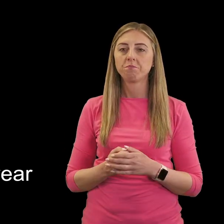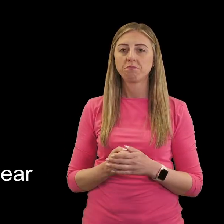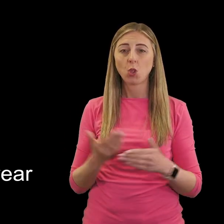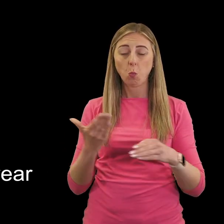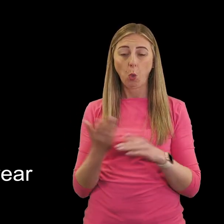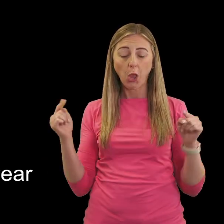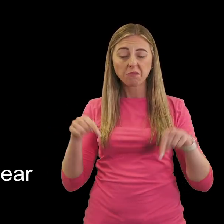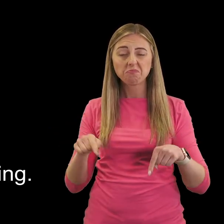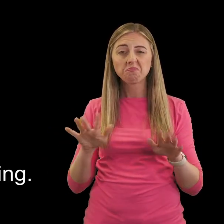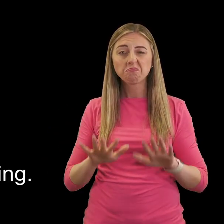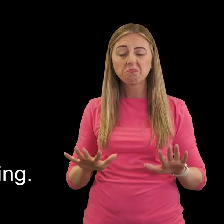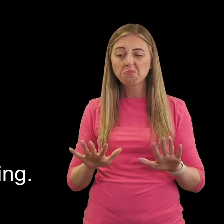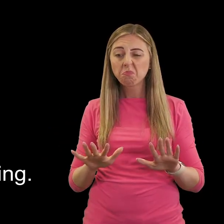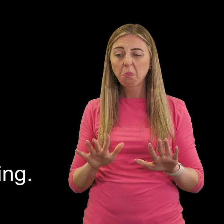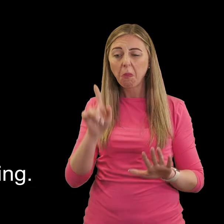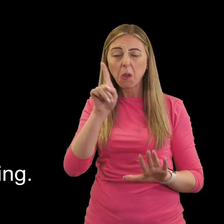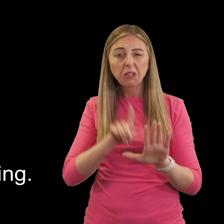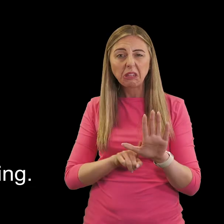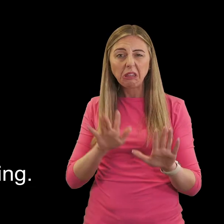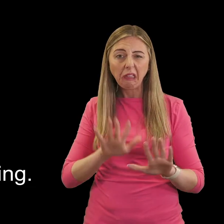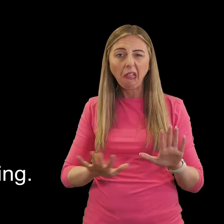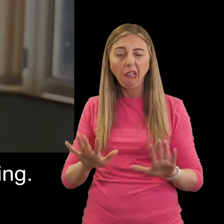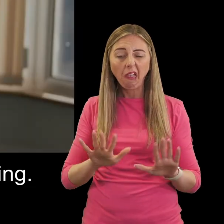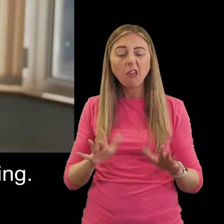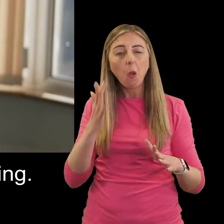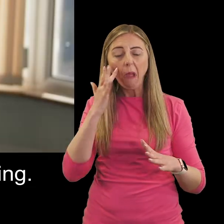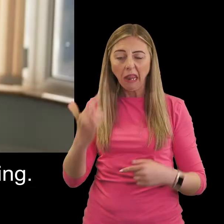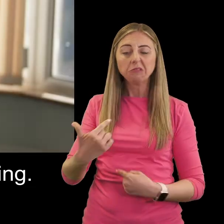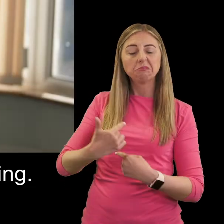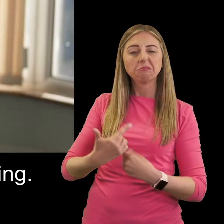about a year or so at this point, time of recording.